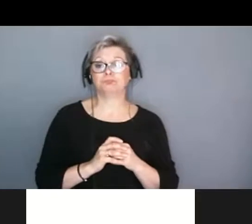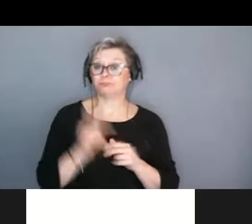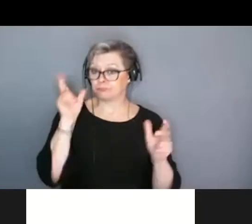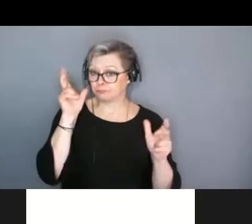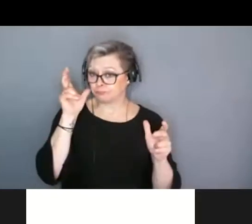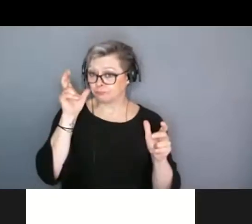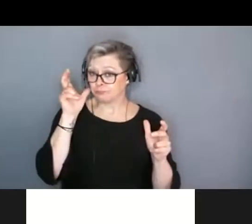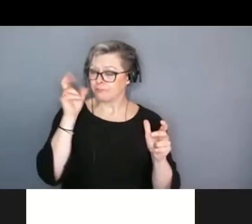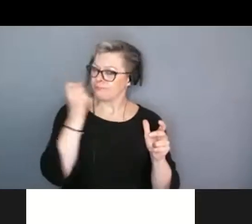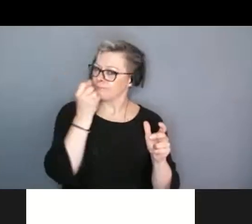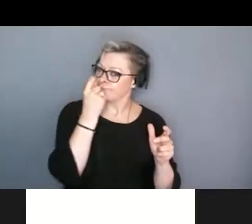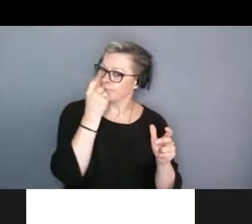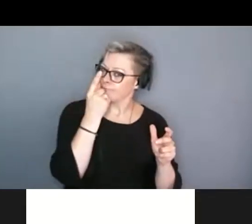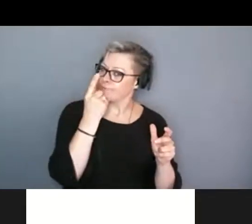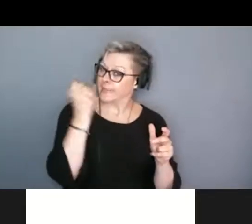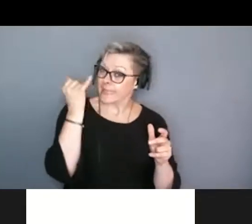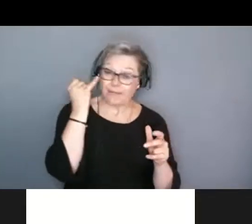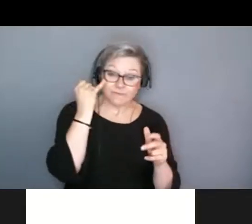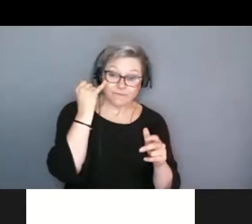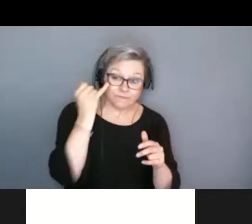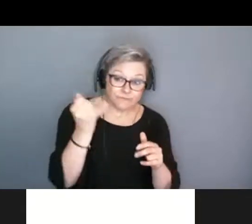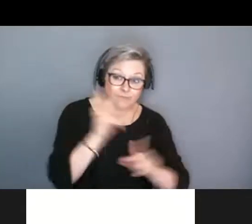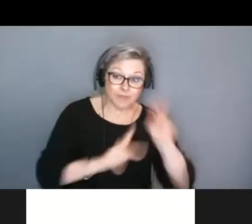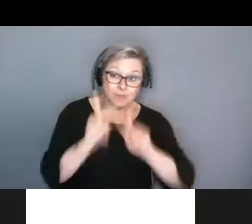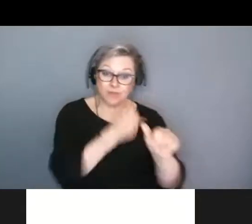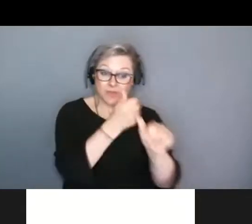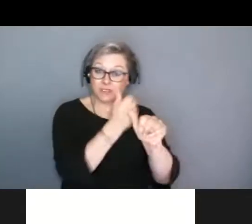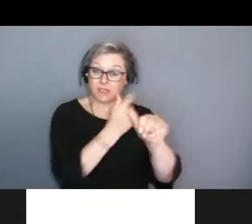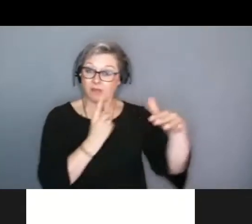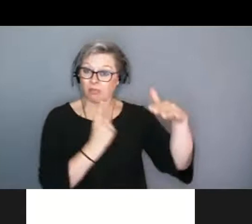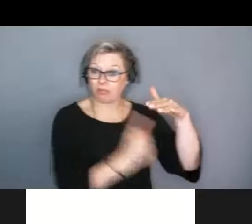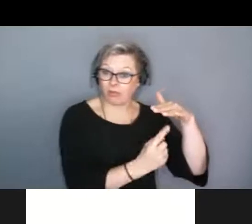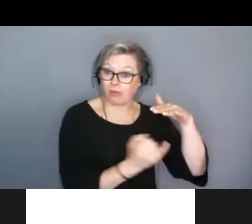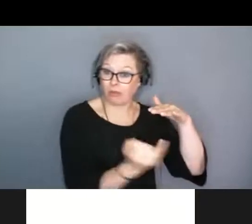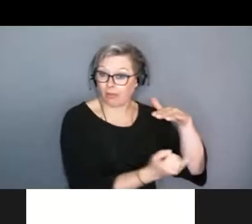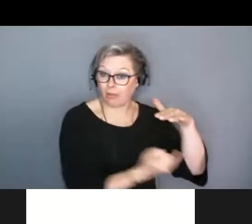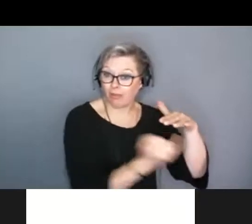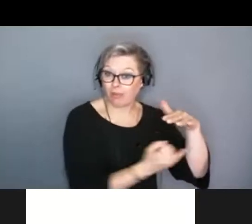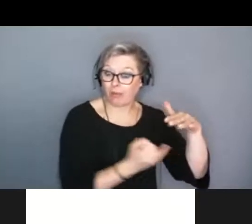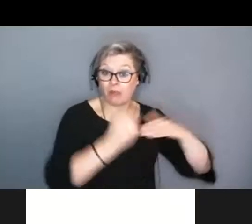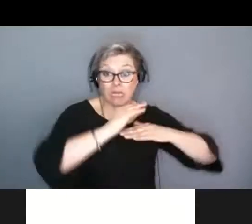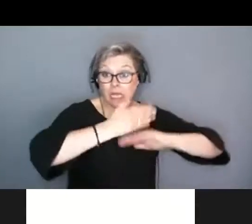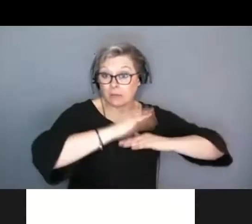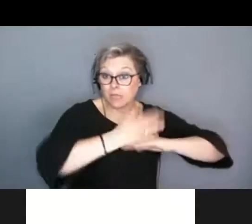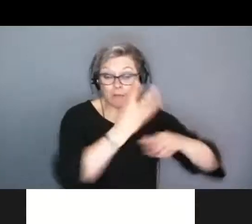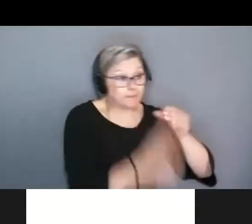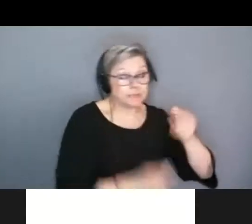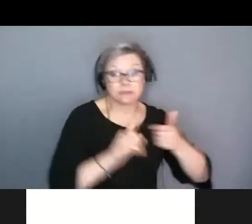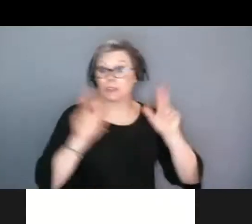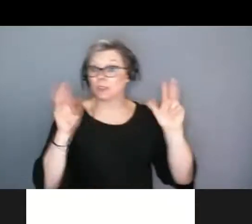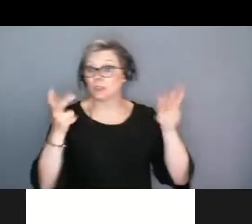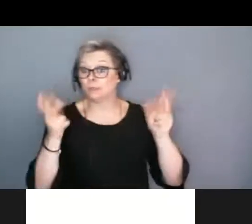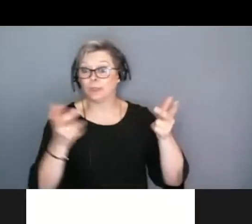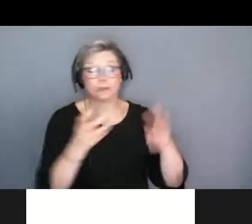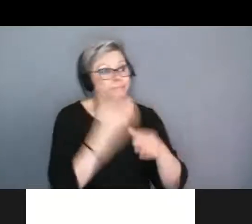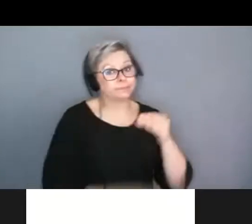How do you reach people that are isolated and might not have a laptop, might not be computer savvy, might not know